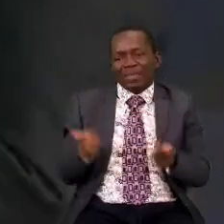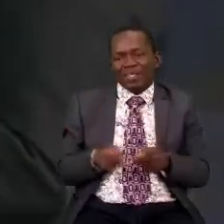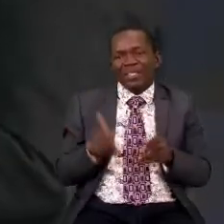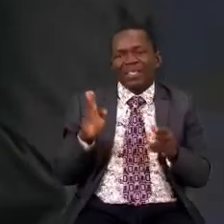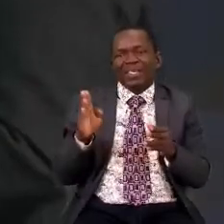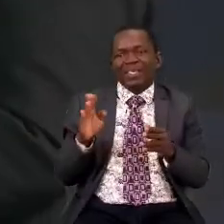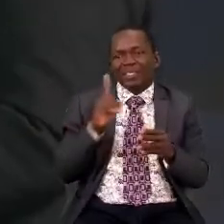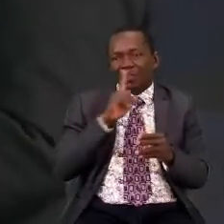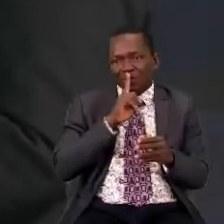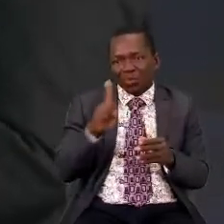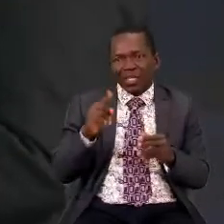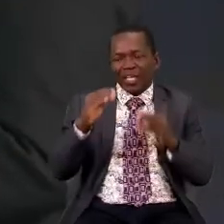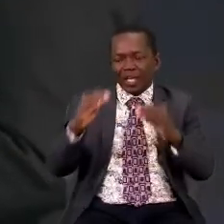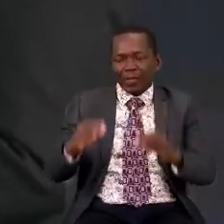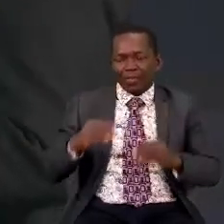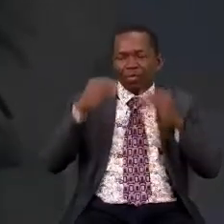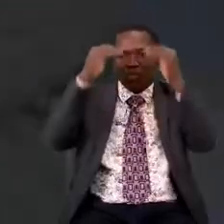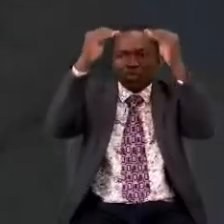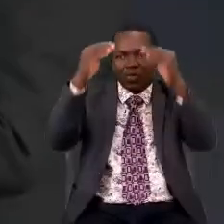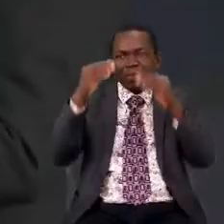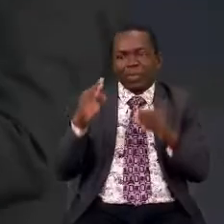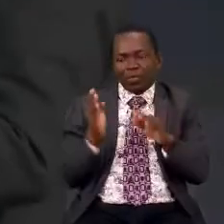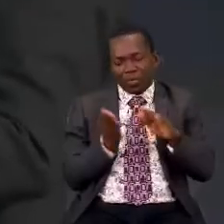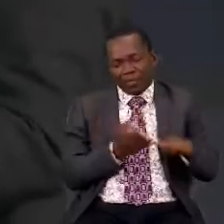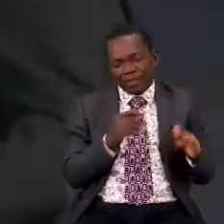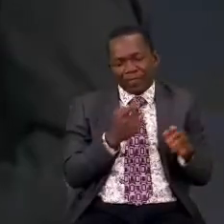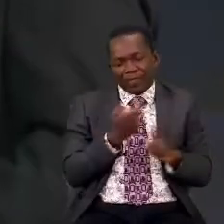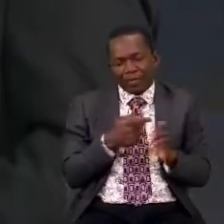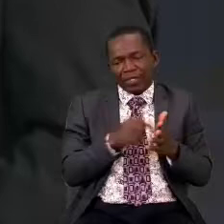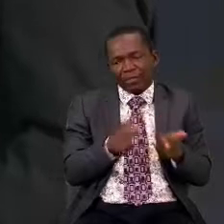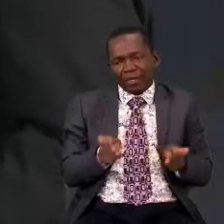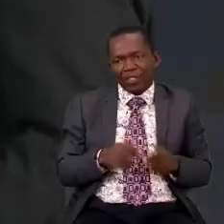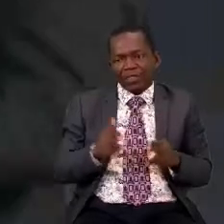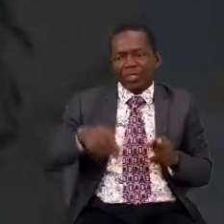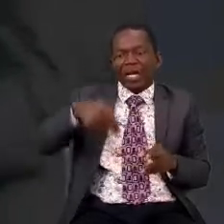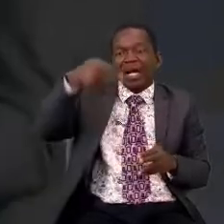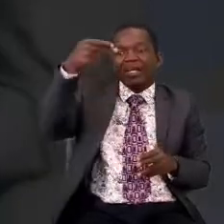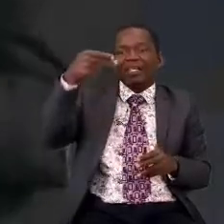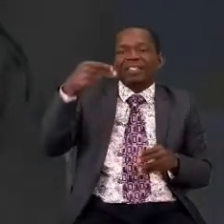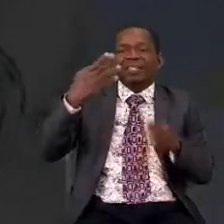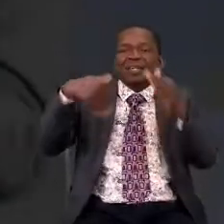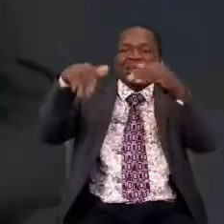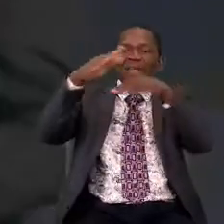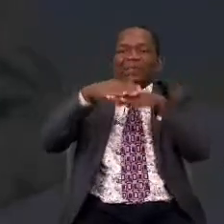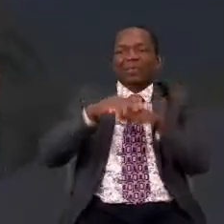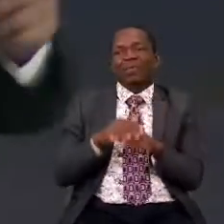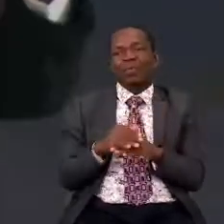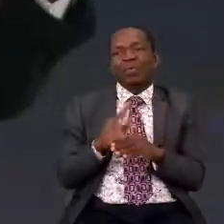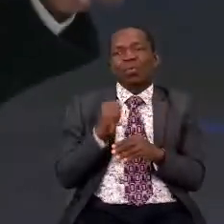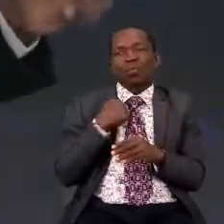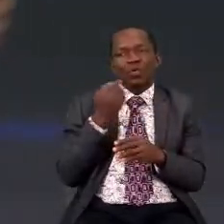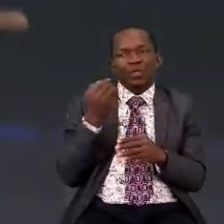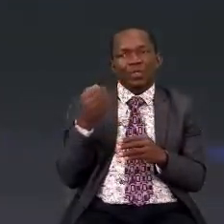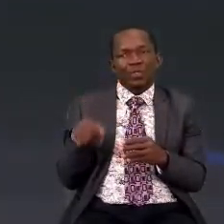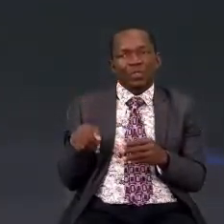We used to hear about God. We believe him, but we didn't see him, and we have not seen him him physically.